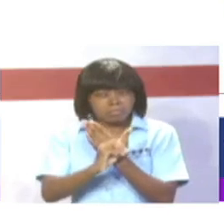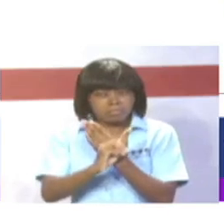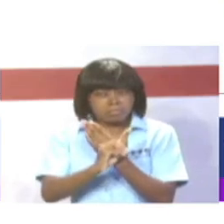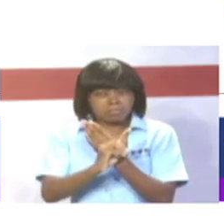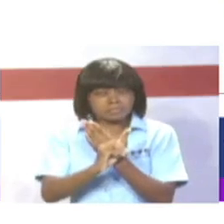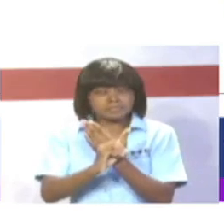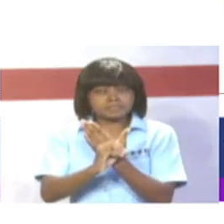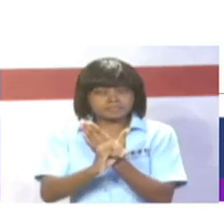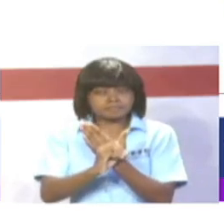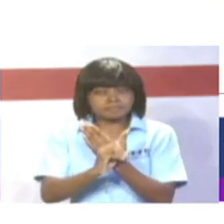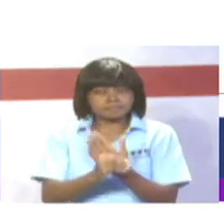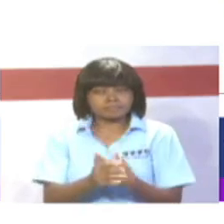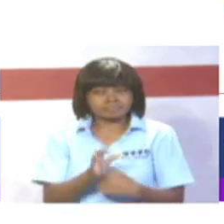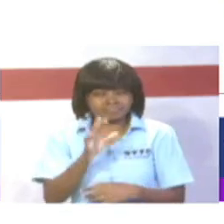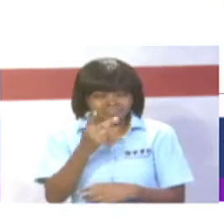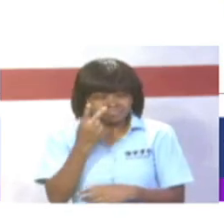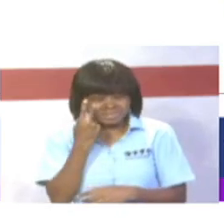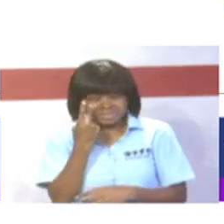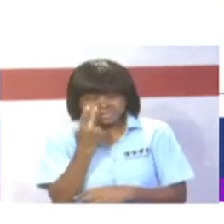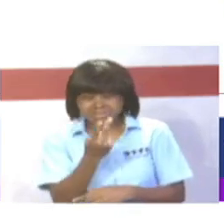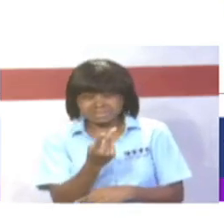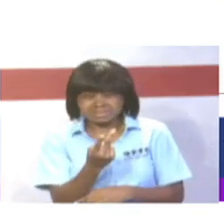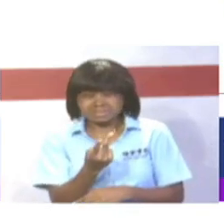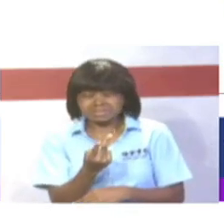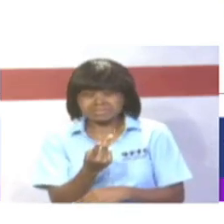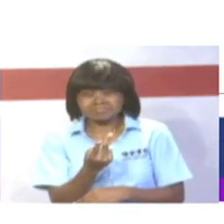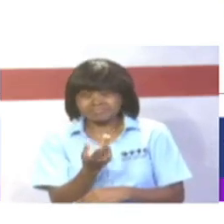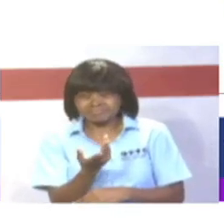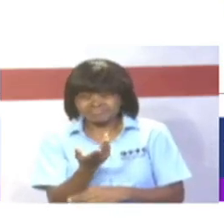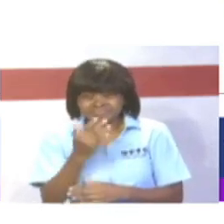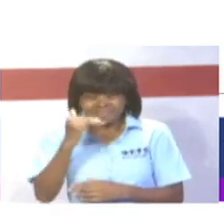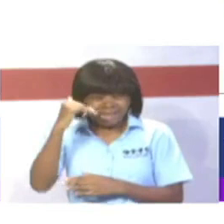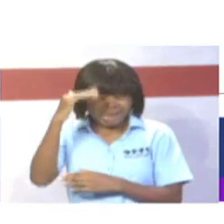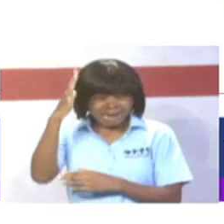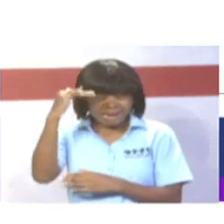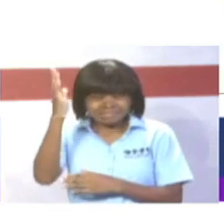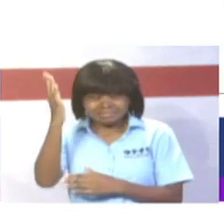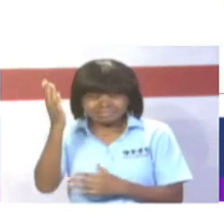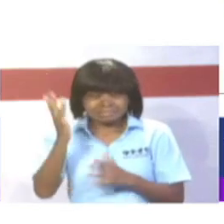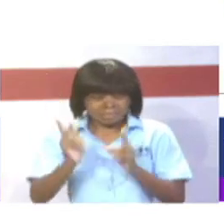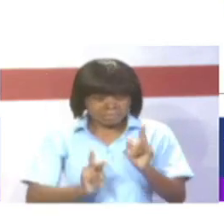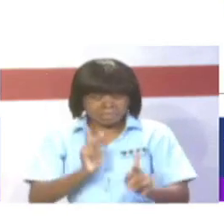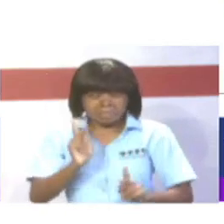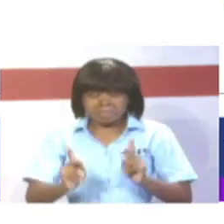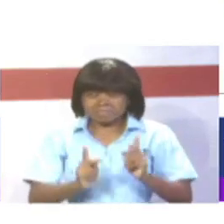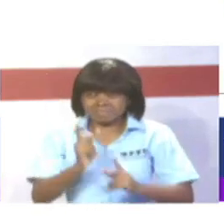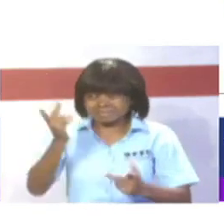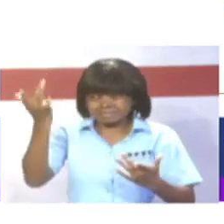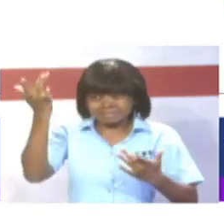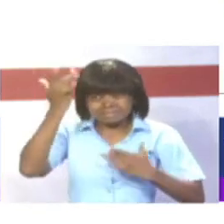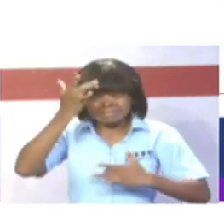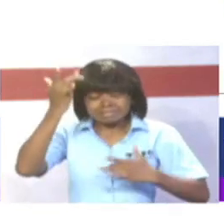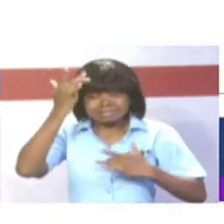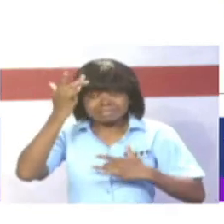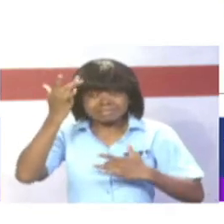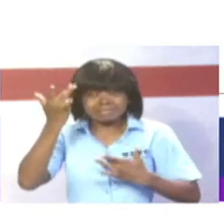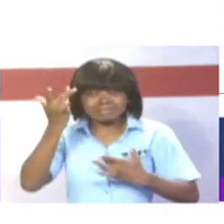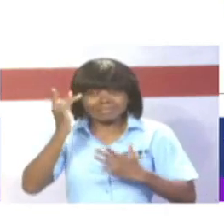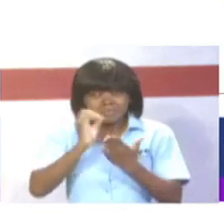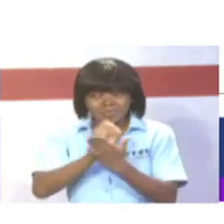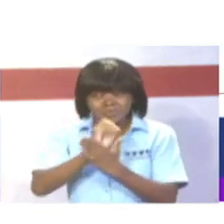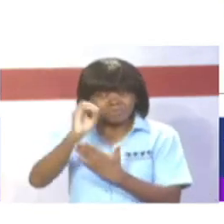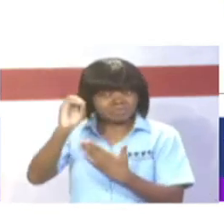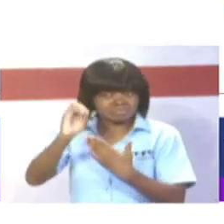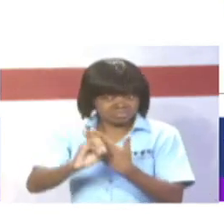year, could you say which month had the highest number of cases and how October compares to that month, and